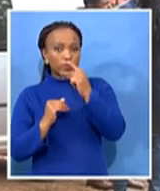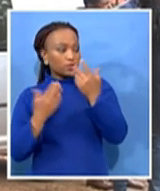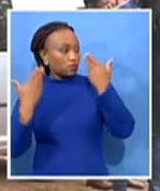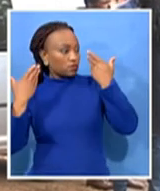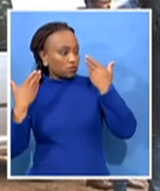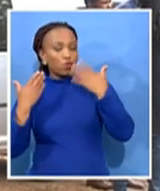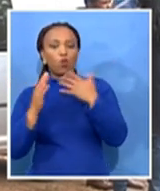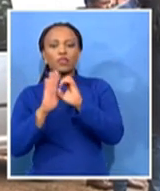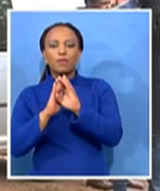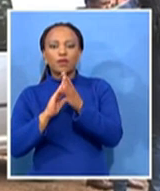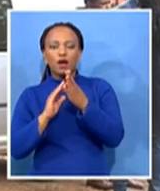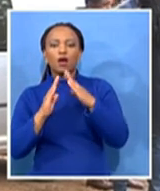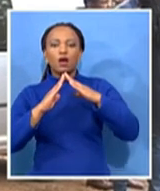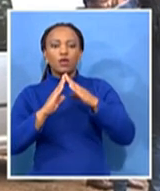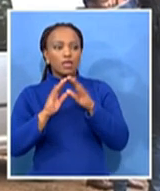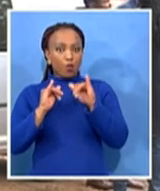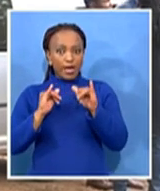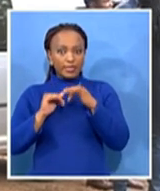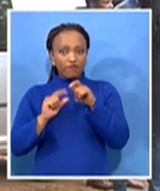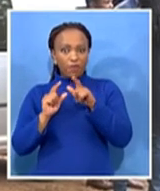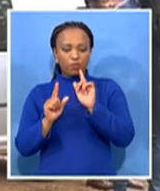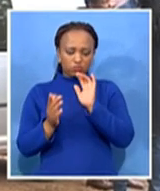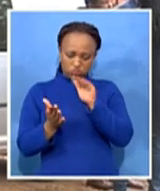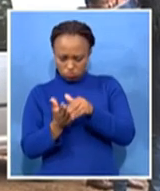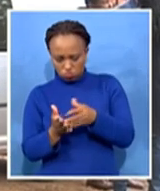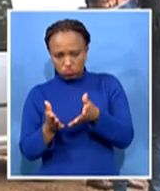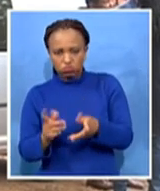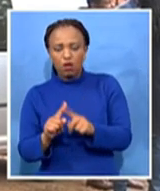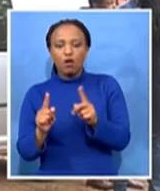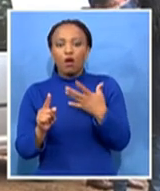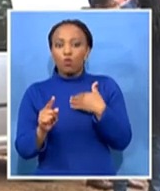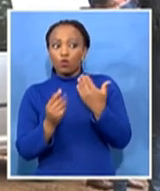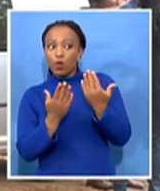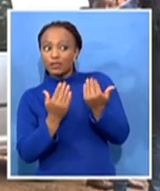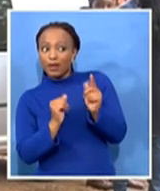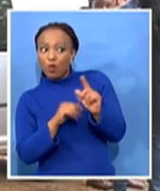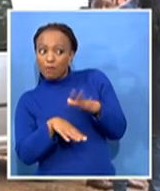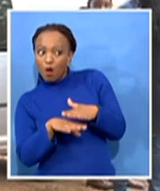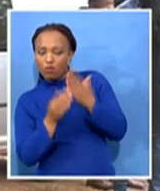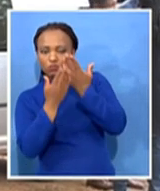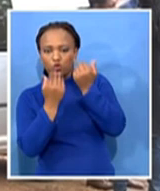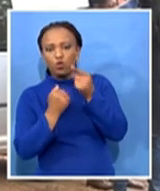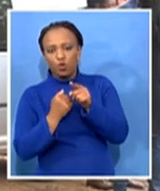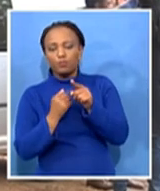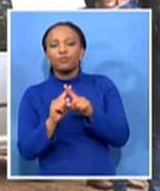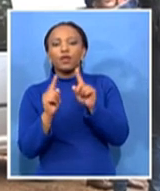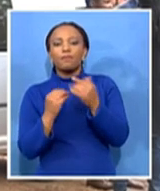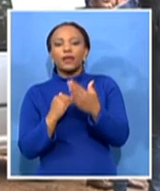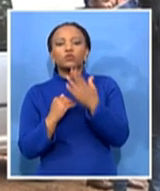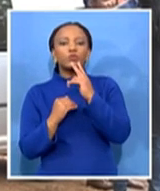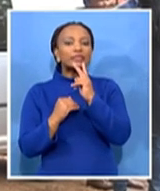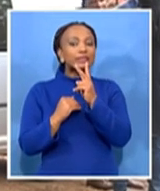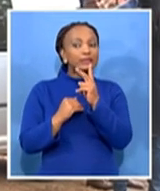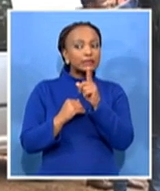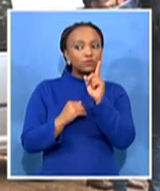curators. We're not too sure what else to expect throughout the day, but we will be trying to find out as well by the end of the day how